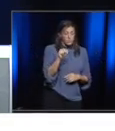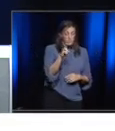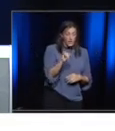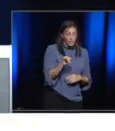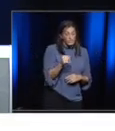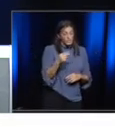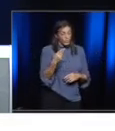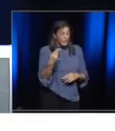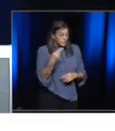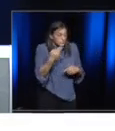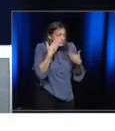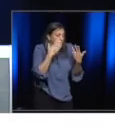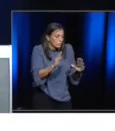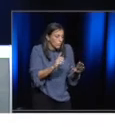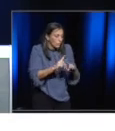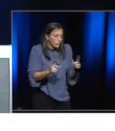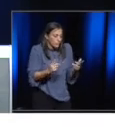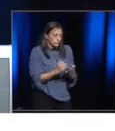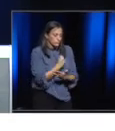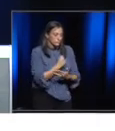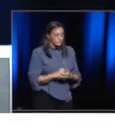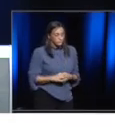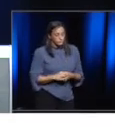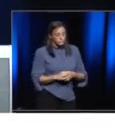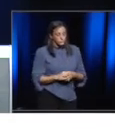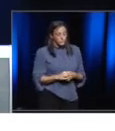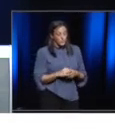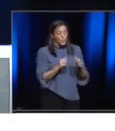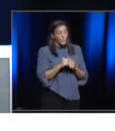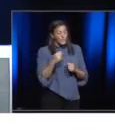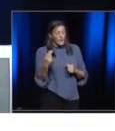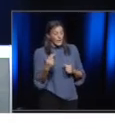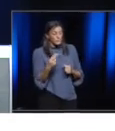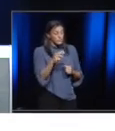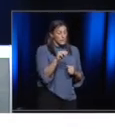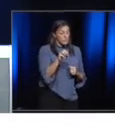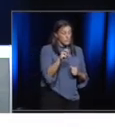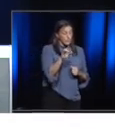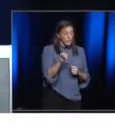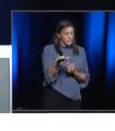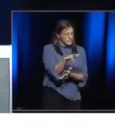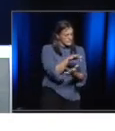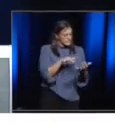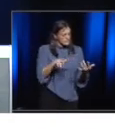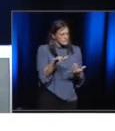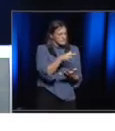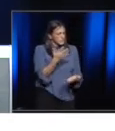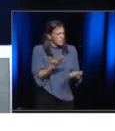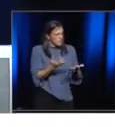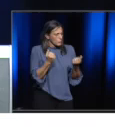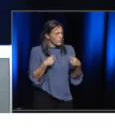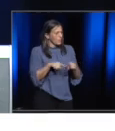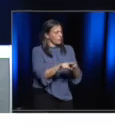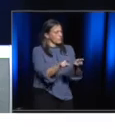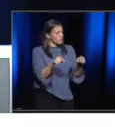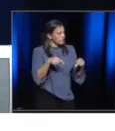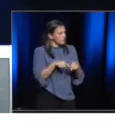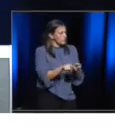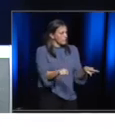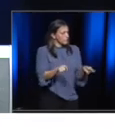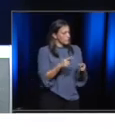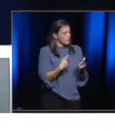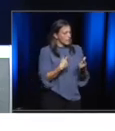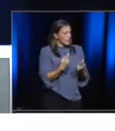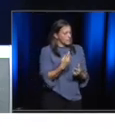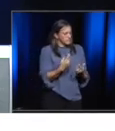missed opportunity. With Hector's and Māui mixed together, there's the potential for hybrid offspring, and we can easily detect